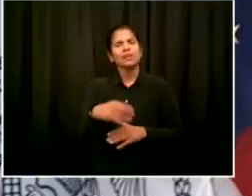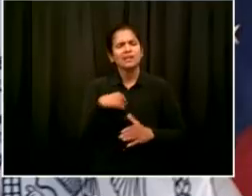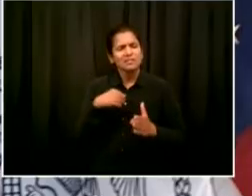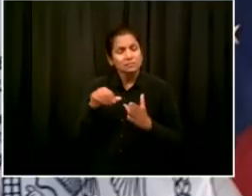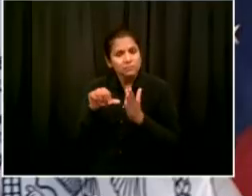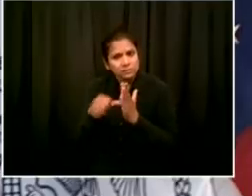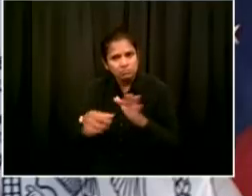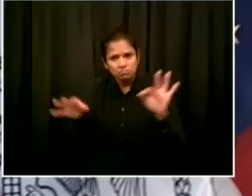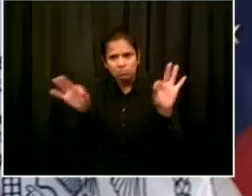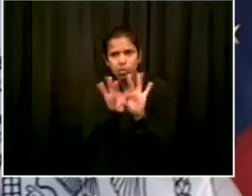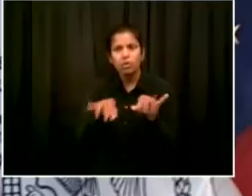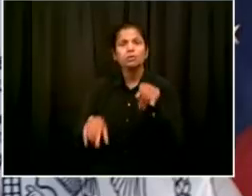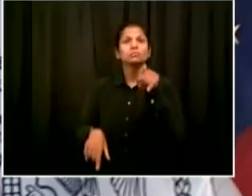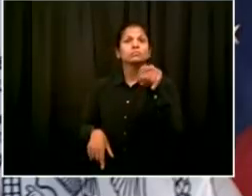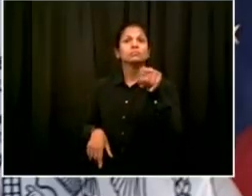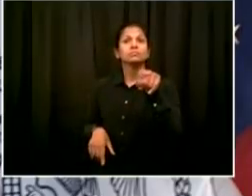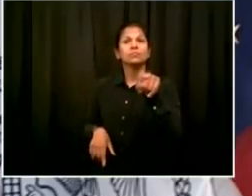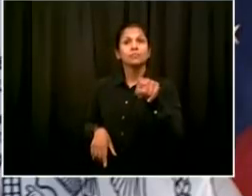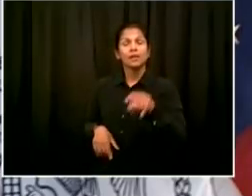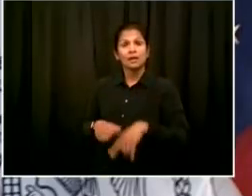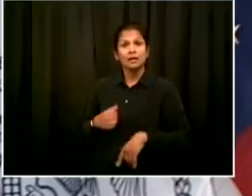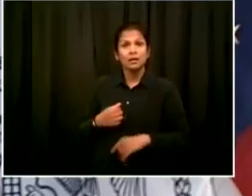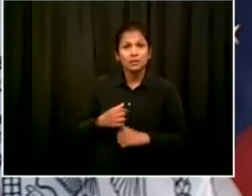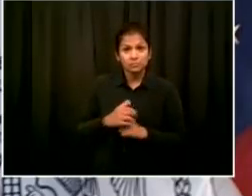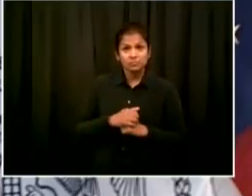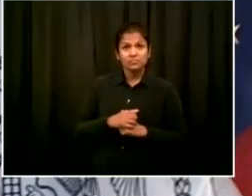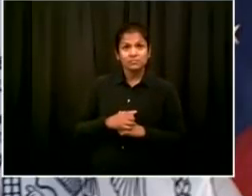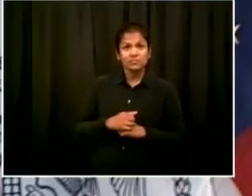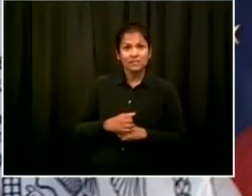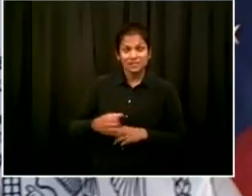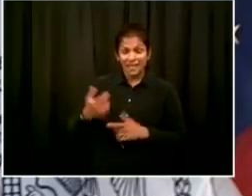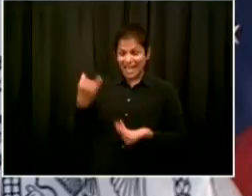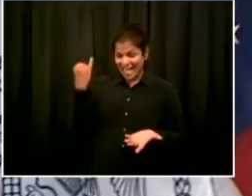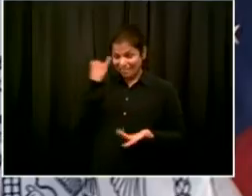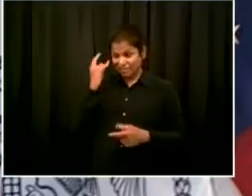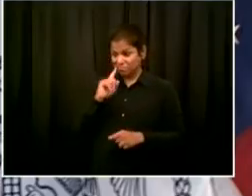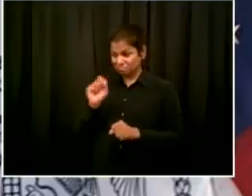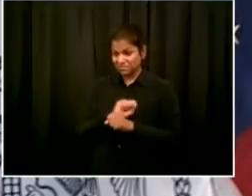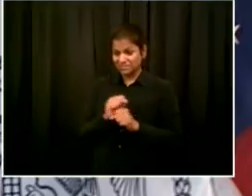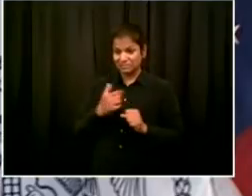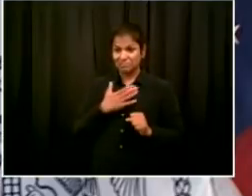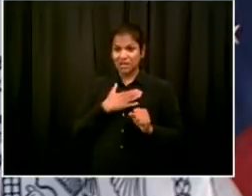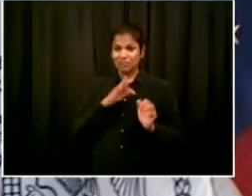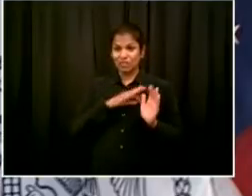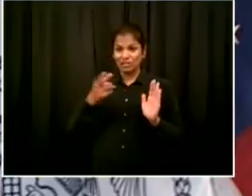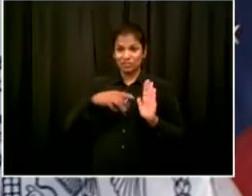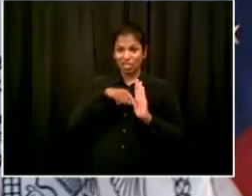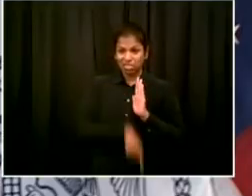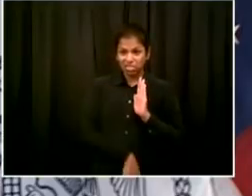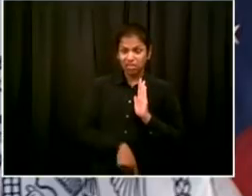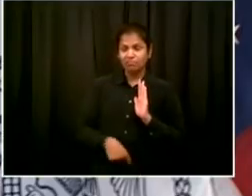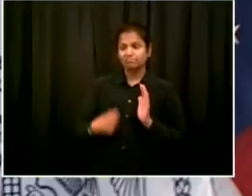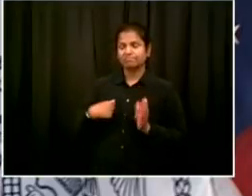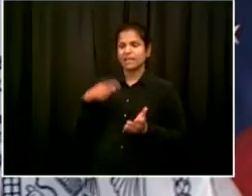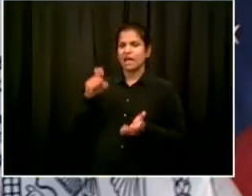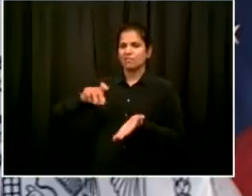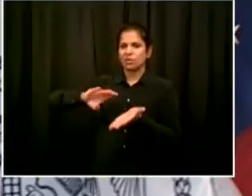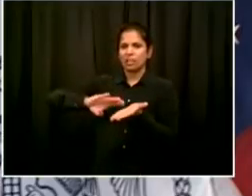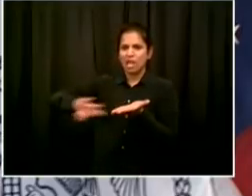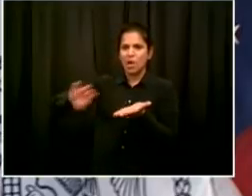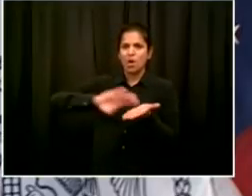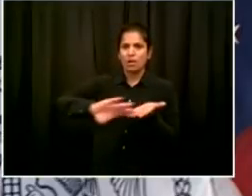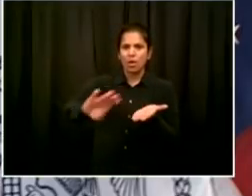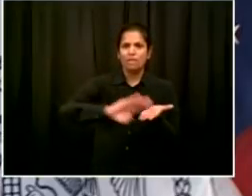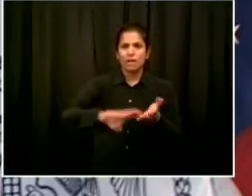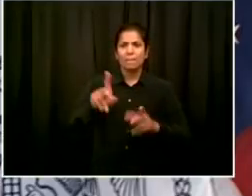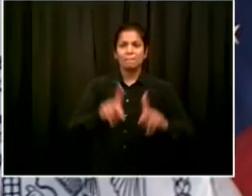22,000. Think about this for a moment, 22,000 people. It's a huge, painful number. But that will happen on October 1st if